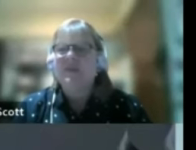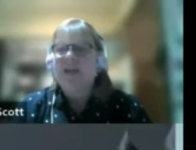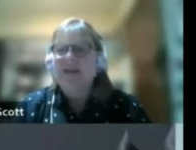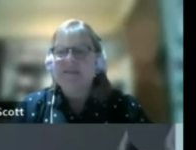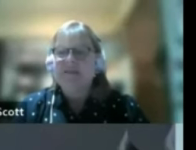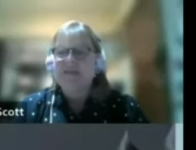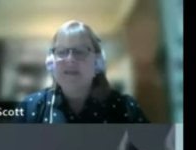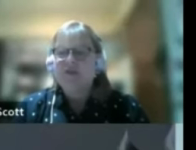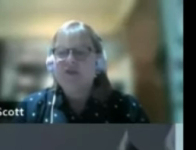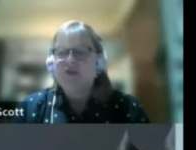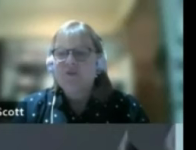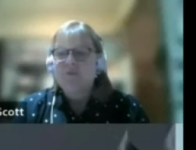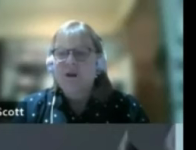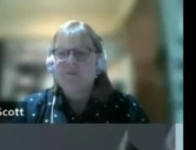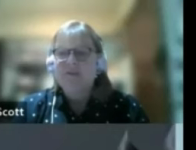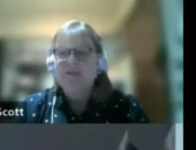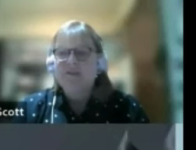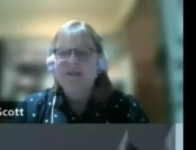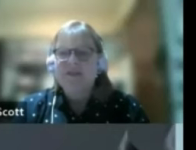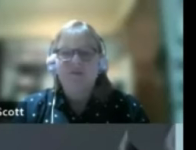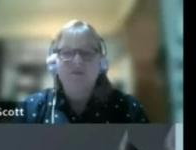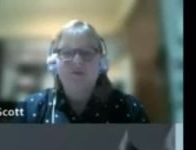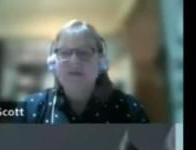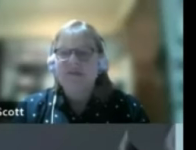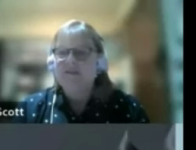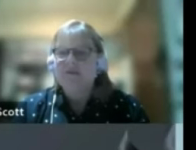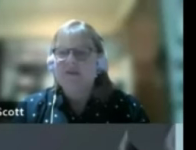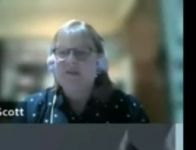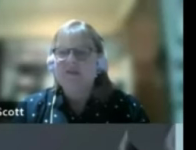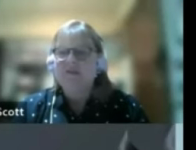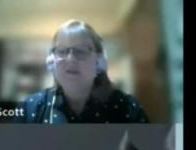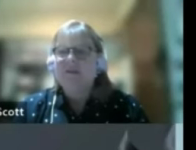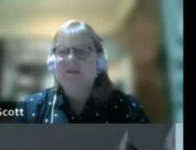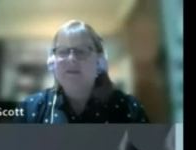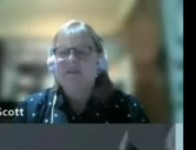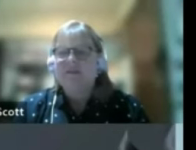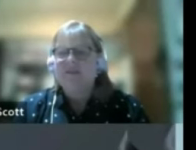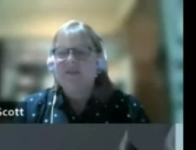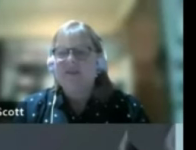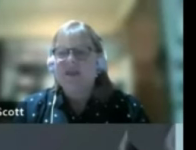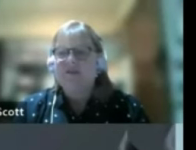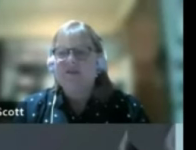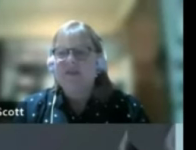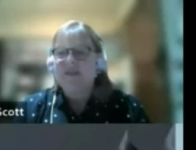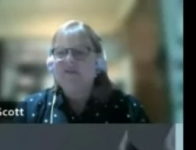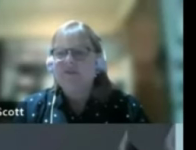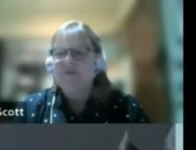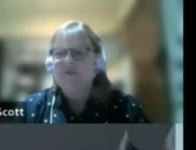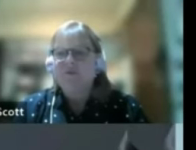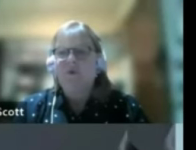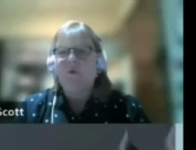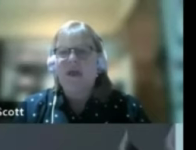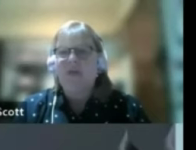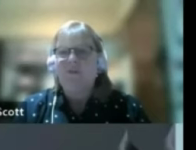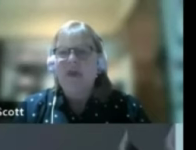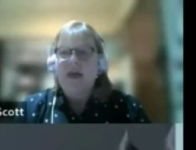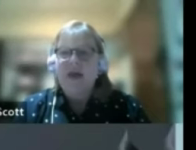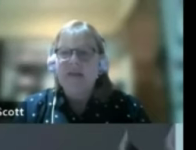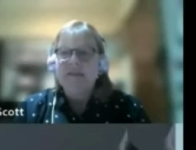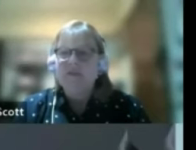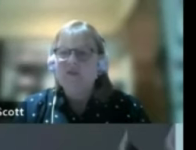2022. So the last journal published at the end of 2022, Deafness and Education International, which you will all